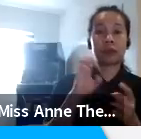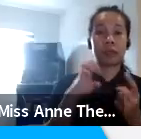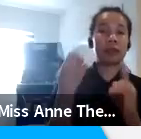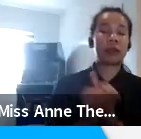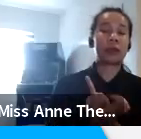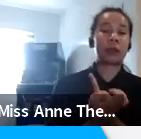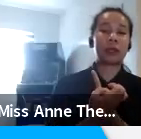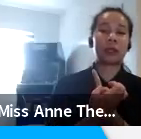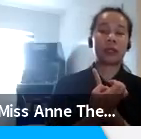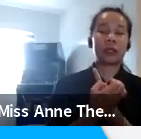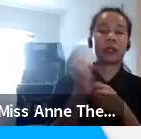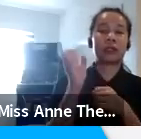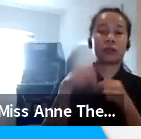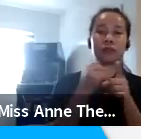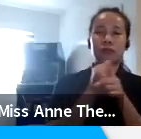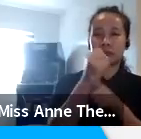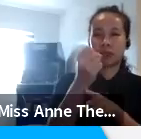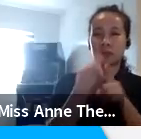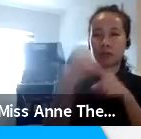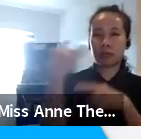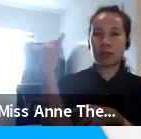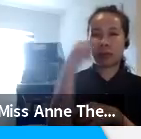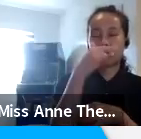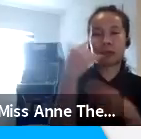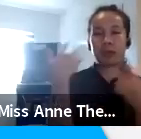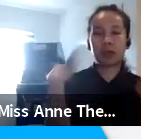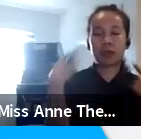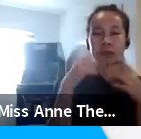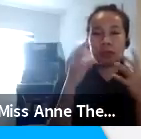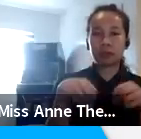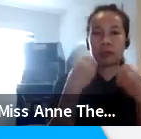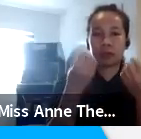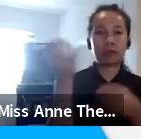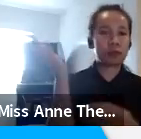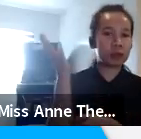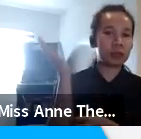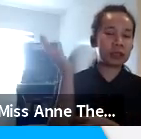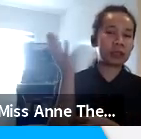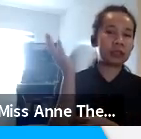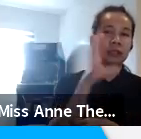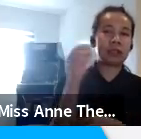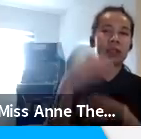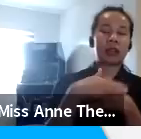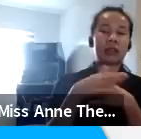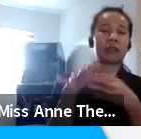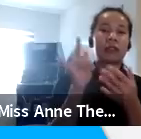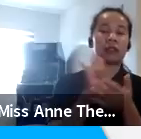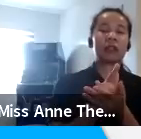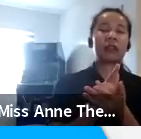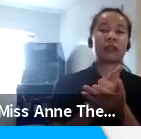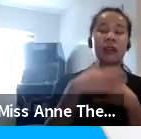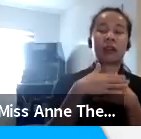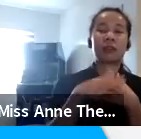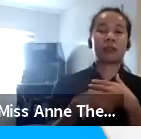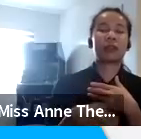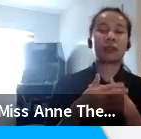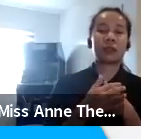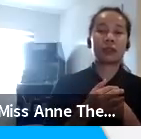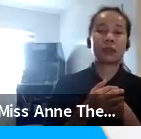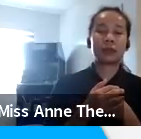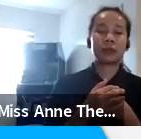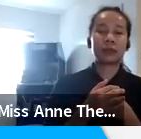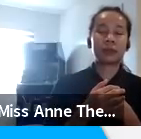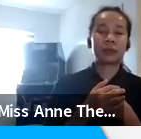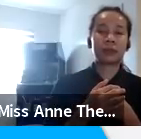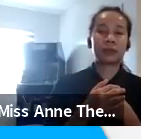So straight from the airport, you have to give a presentation. And after that, after the sunset,